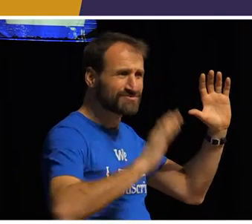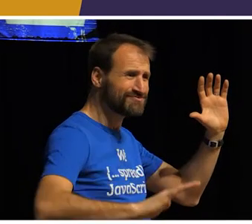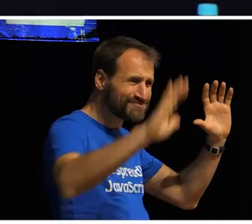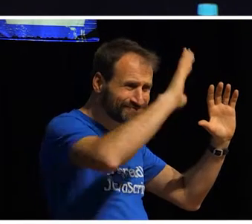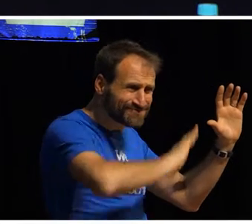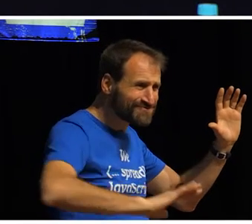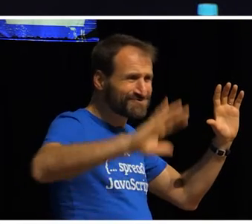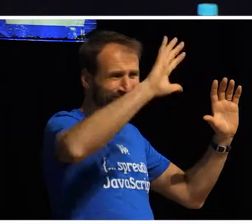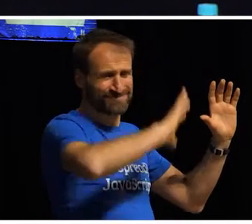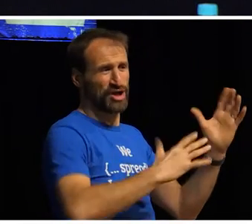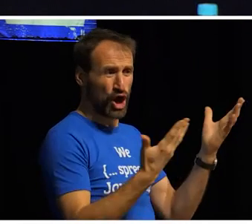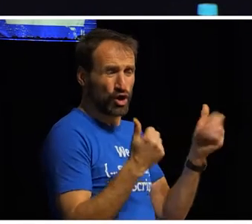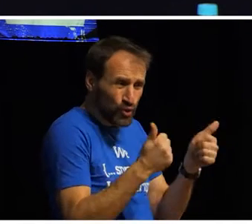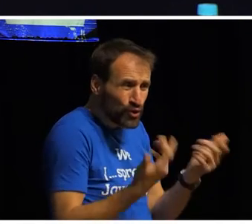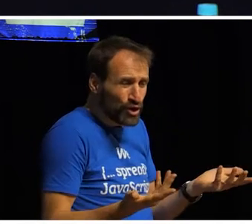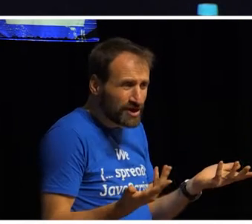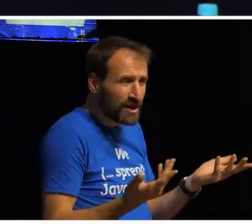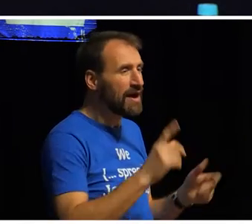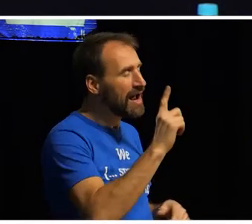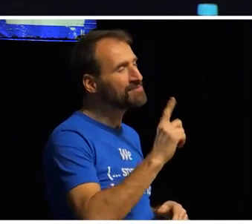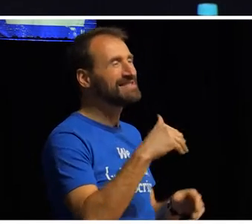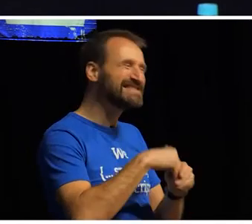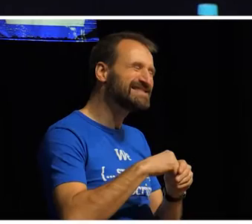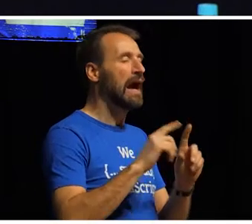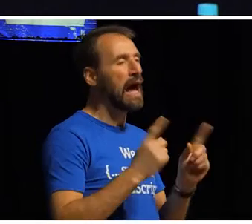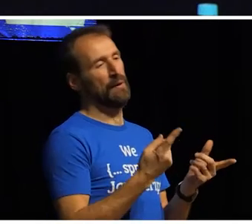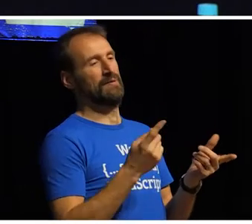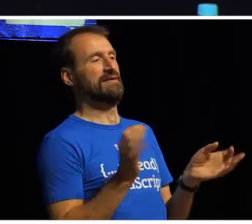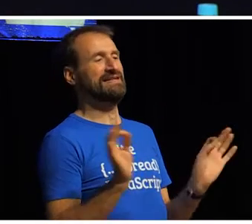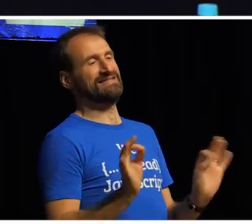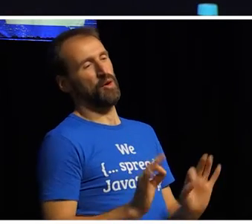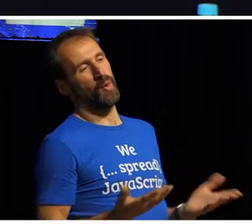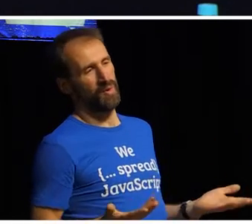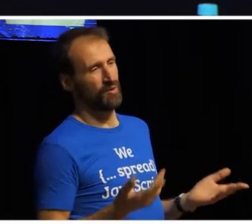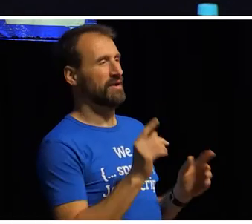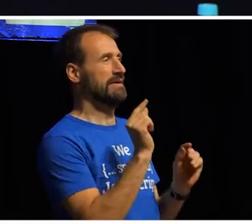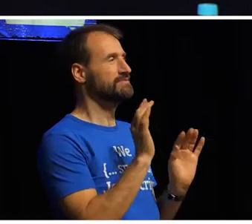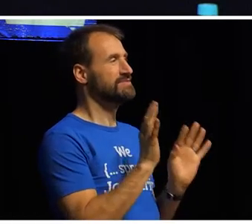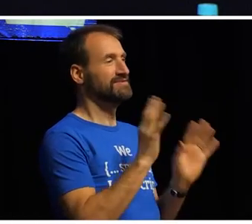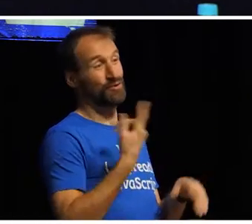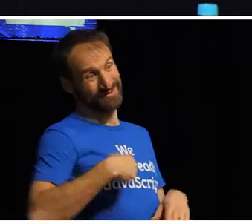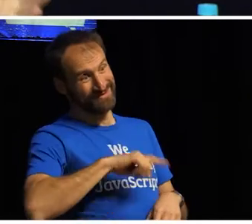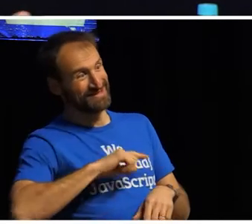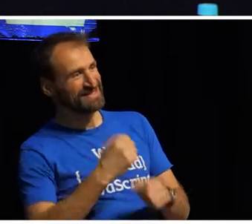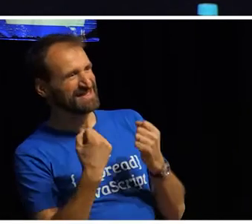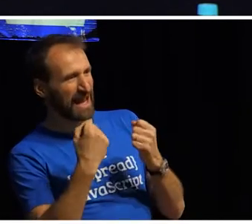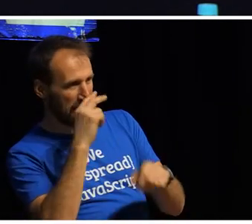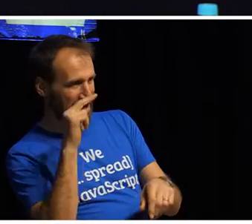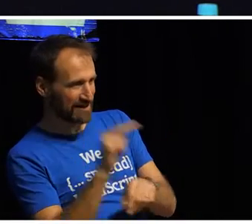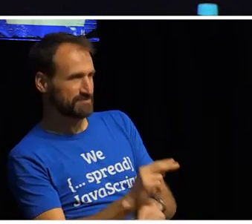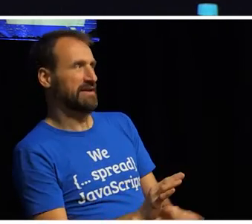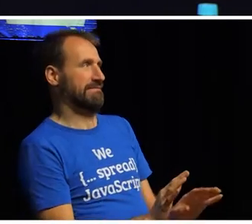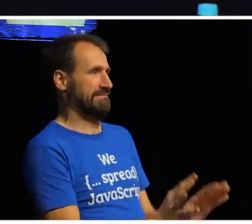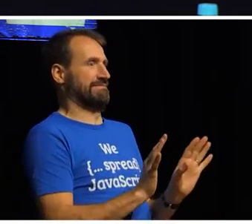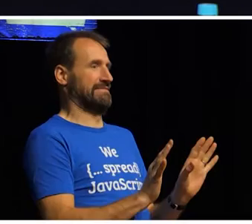value so it's a good thing but it also is a risky one or a slightly frightening one from a security perspective it gives an entirely different meaning